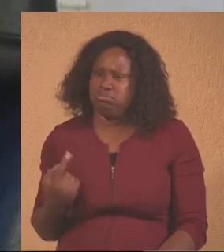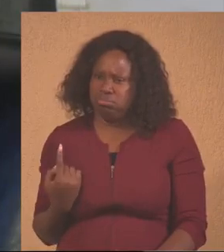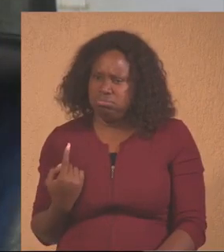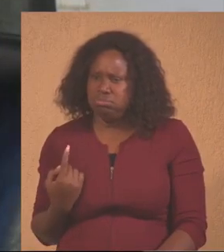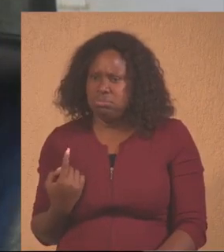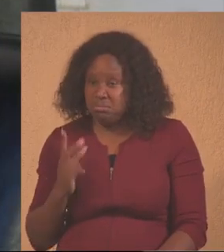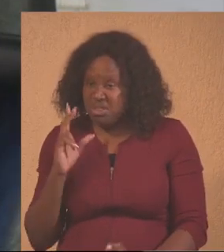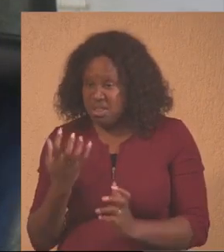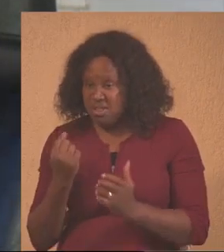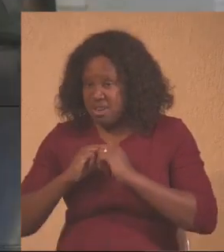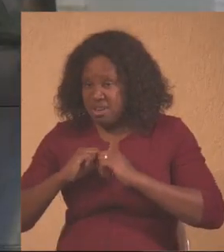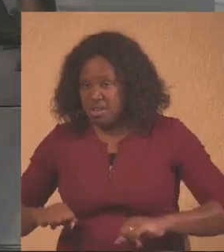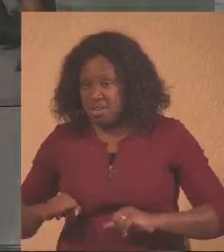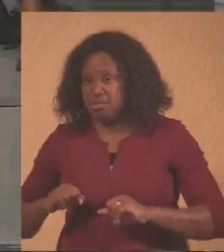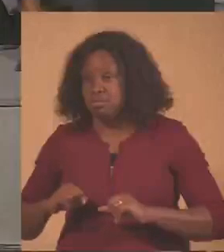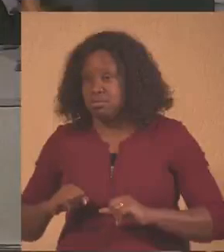whether one or the other?